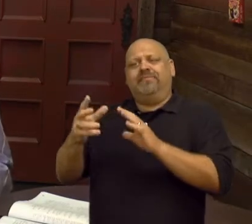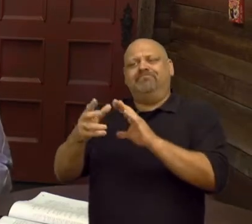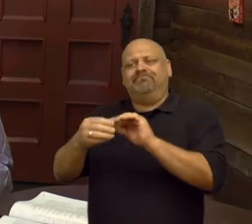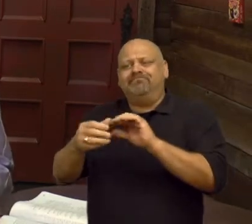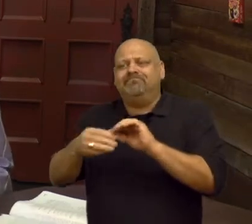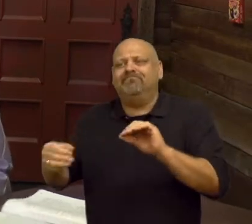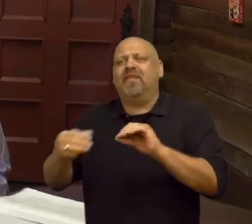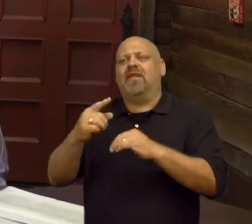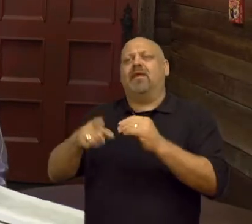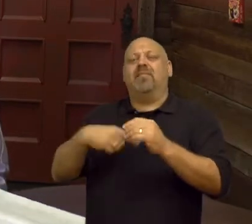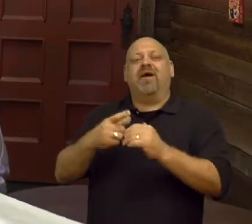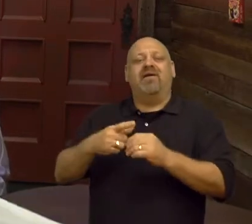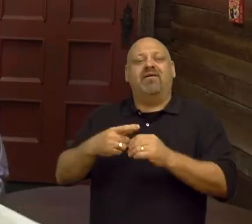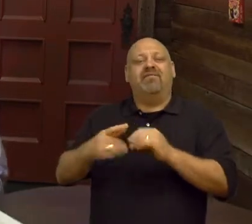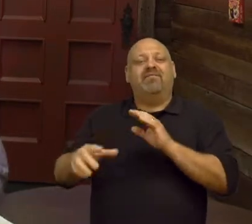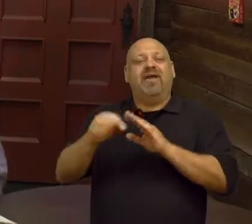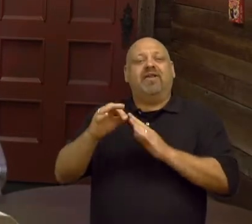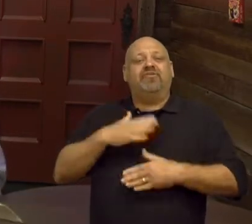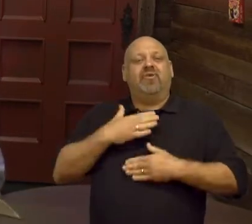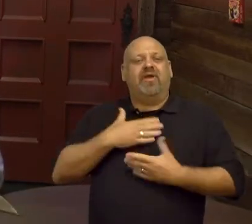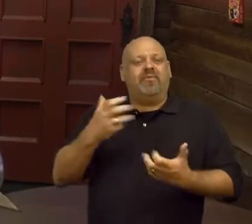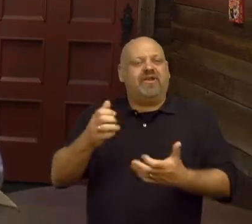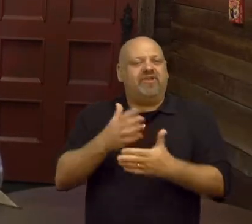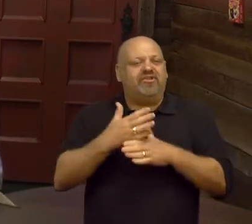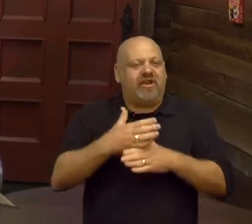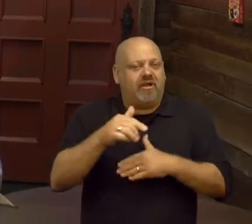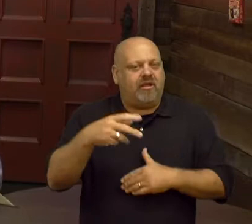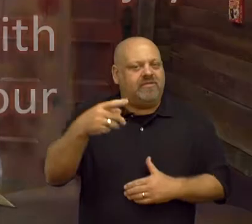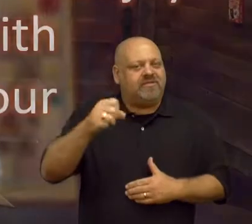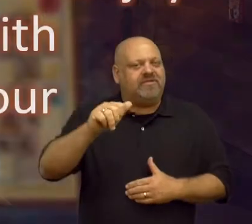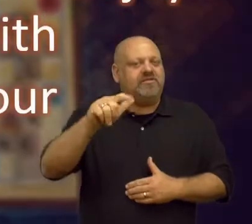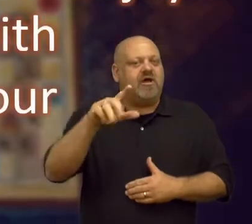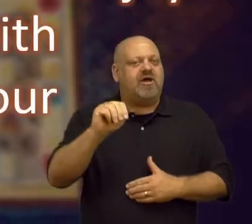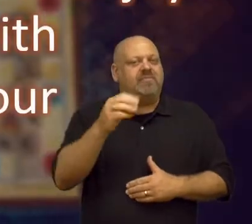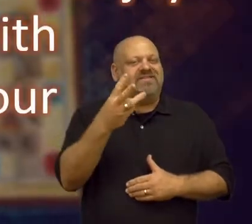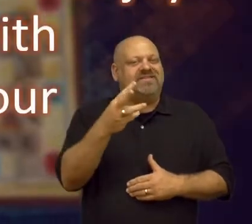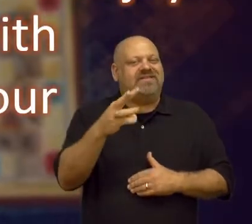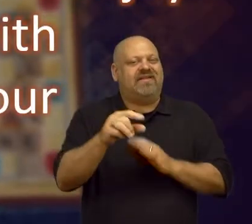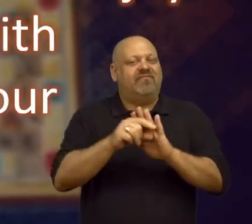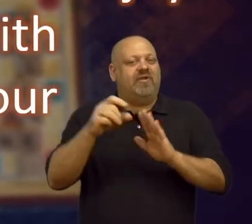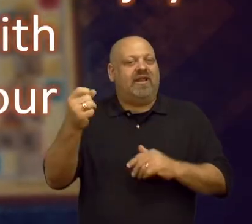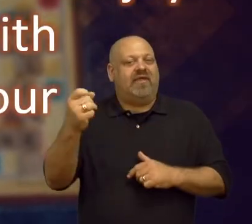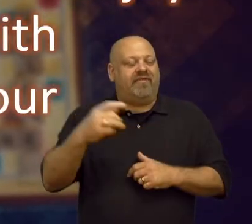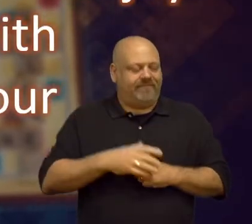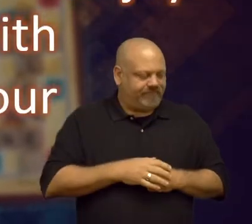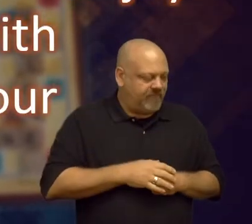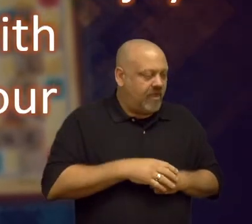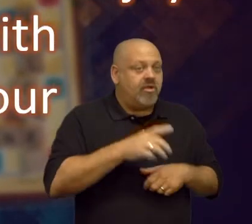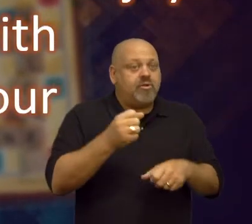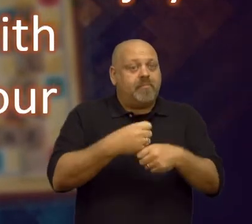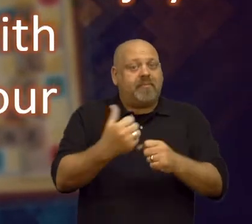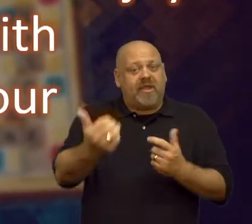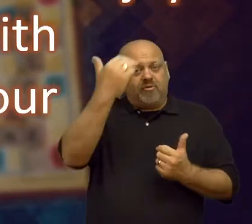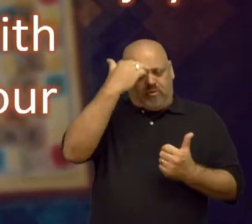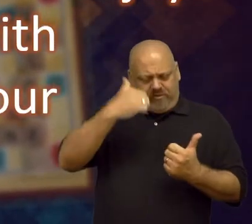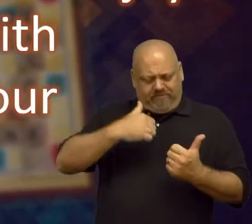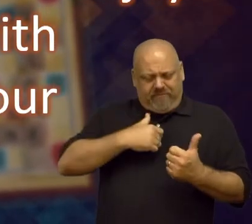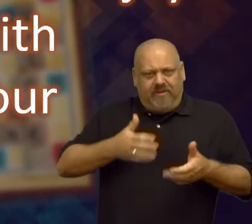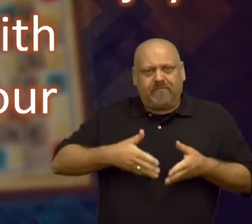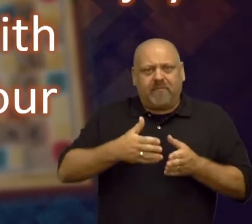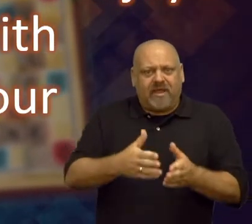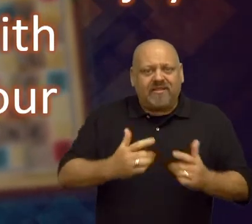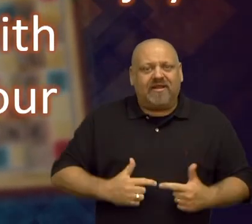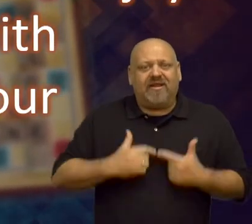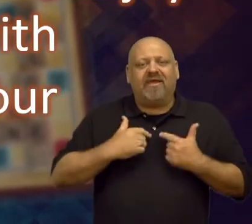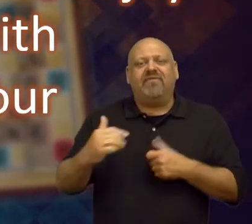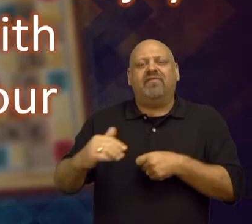I want to share this verse from Psalm 16, verse 11. It says, "You make known to me the path of life. You fill me